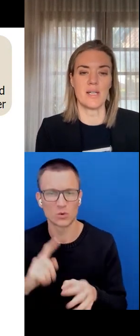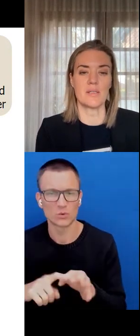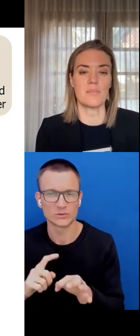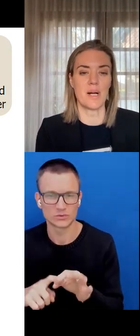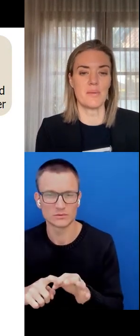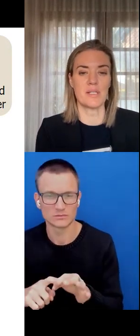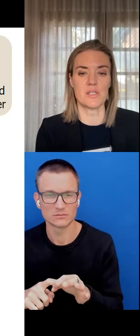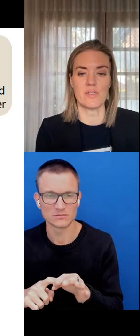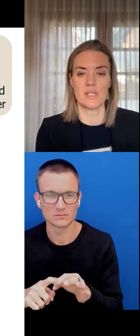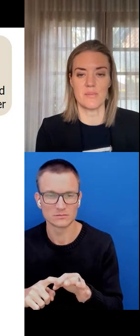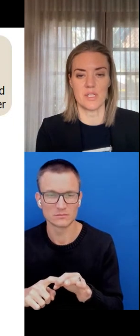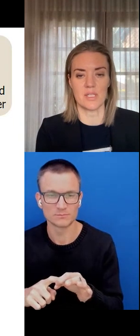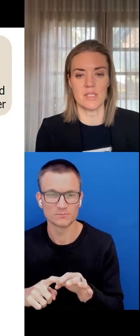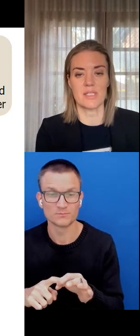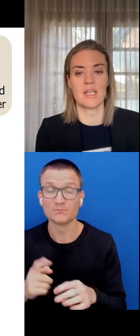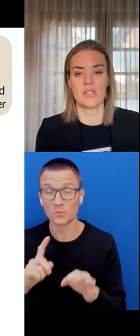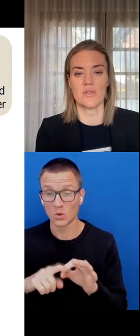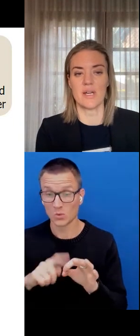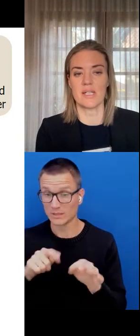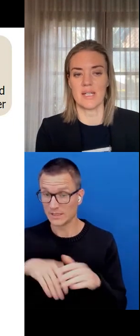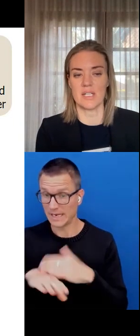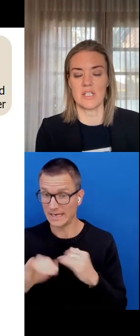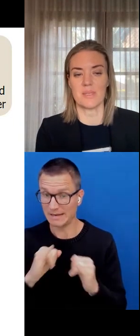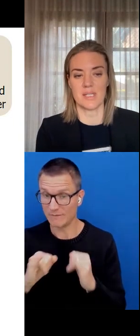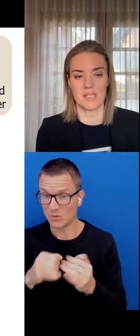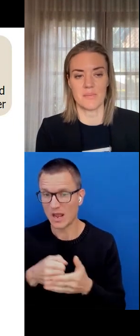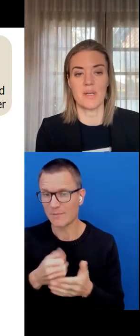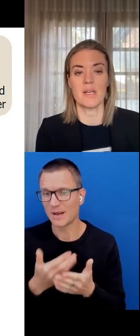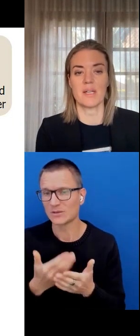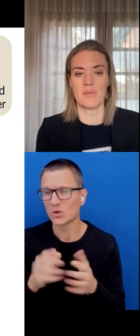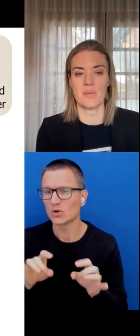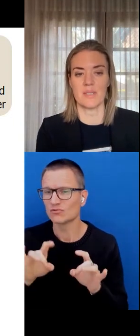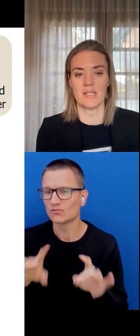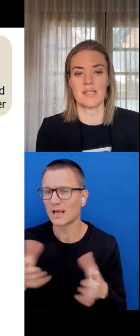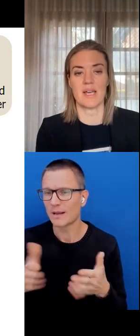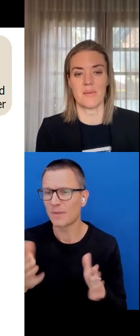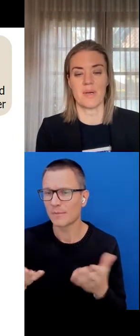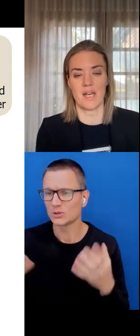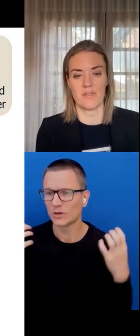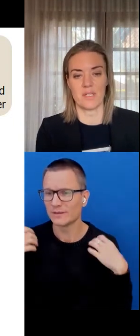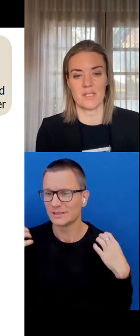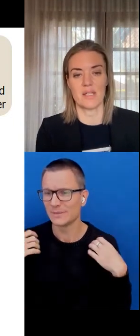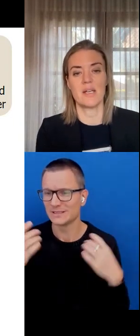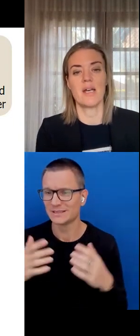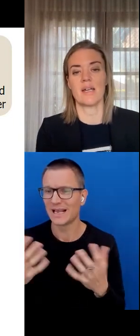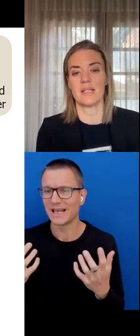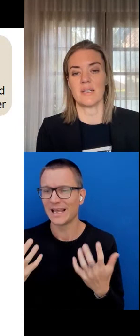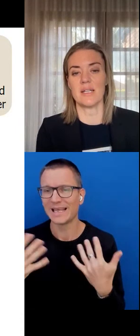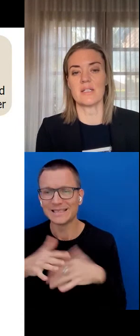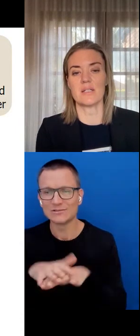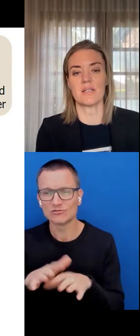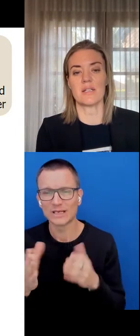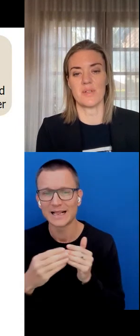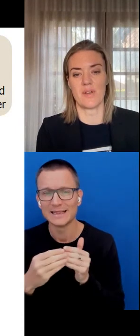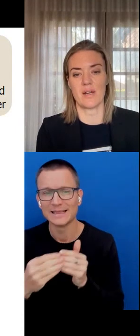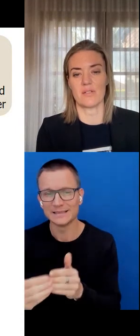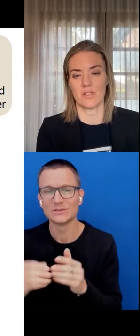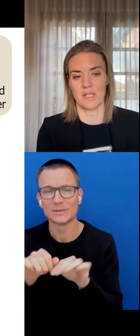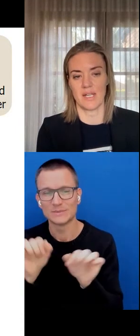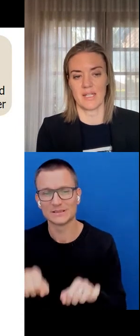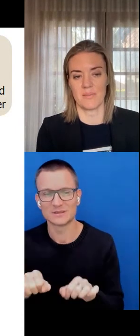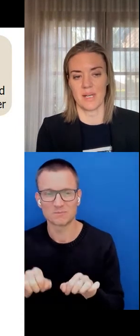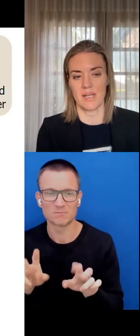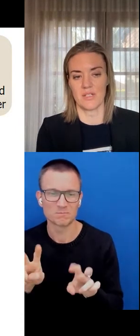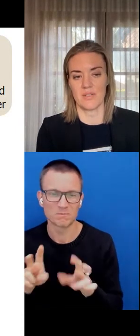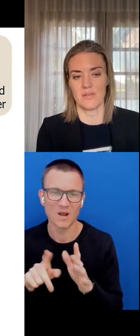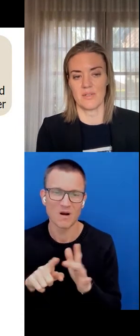the Australian Public Service Commission's Integrated Leadership System capabilities and behaviours, and a link can be found on